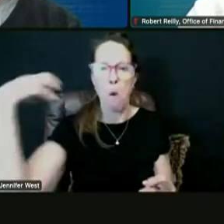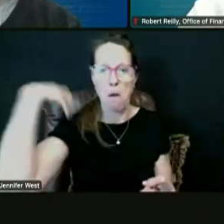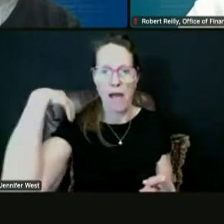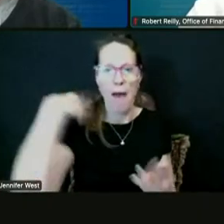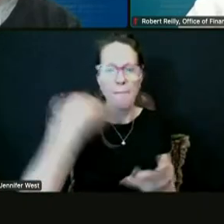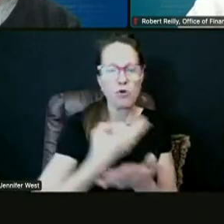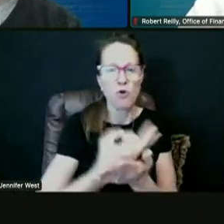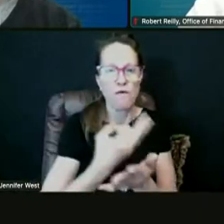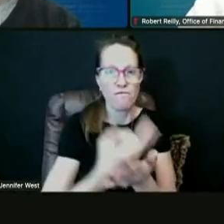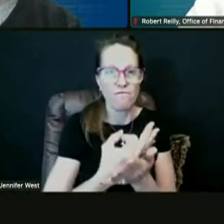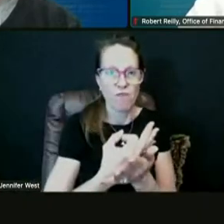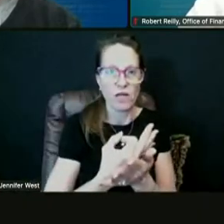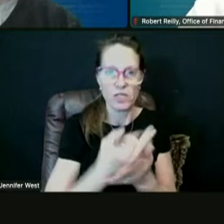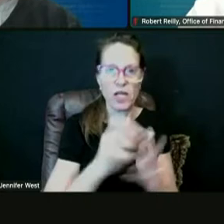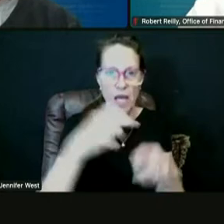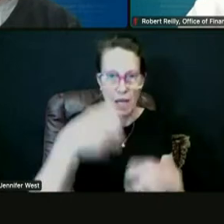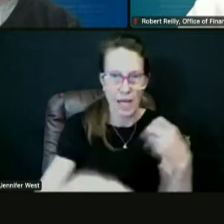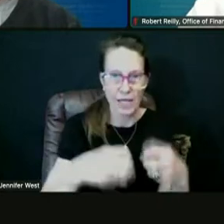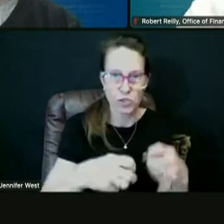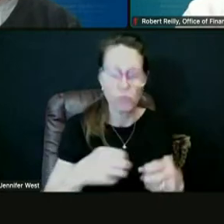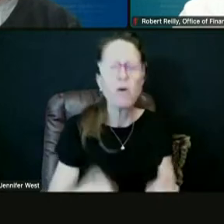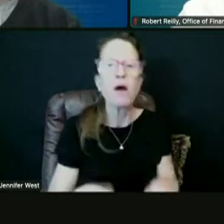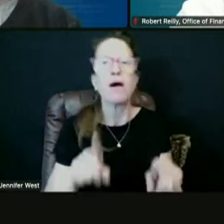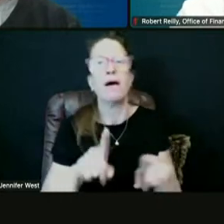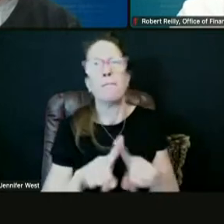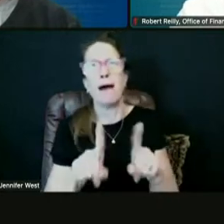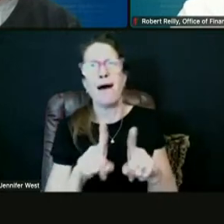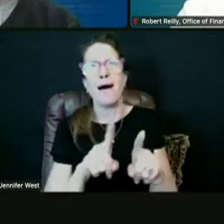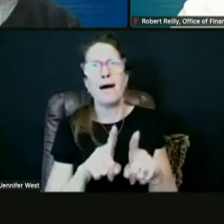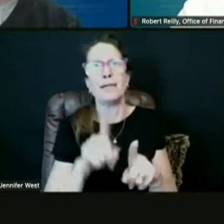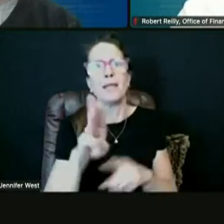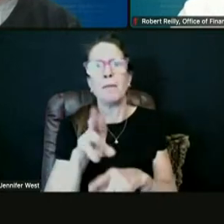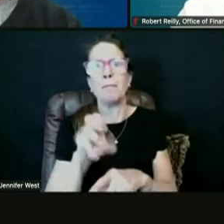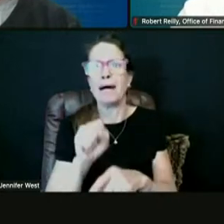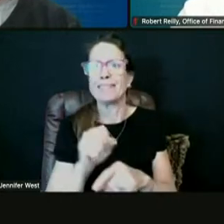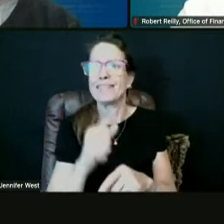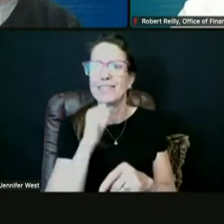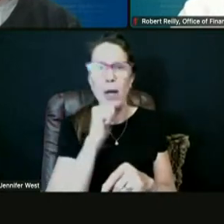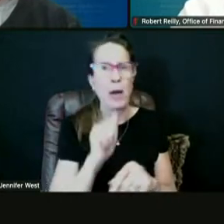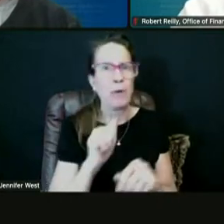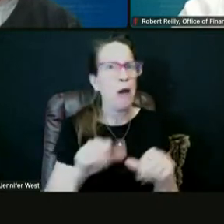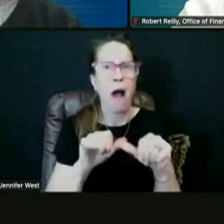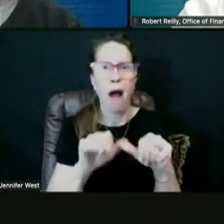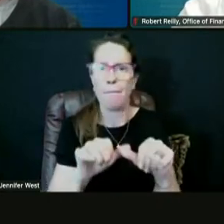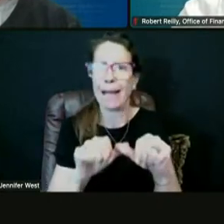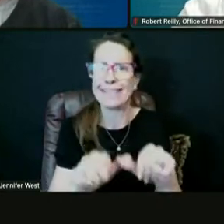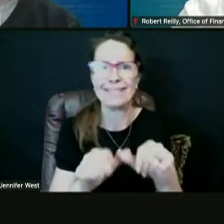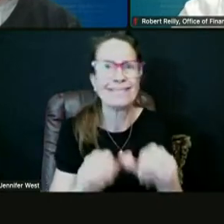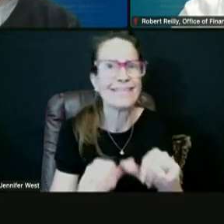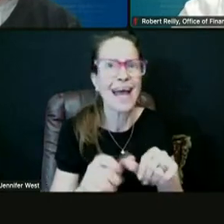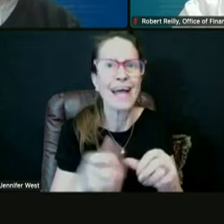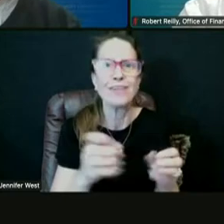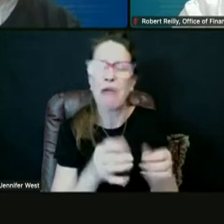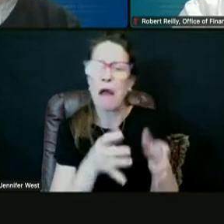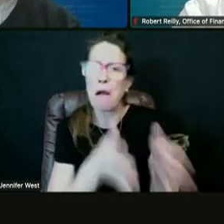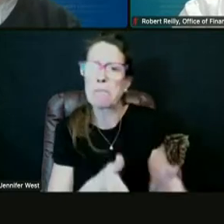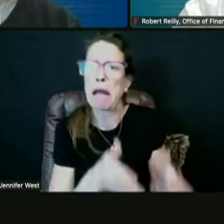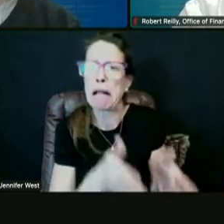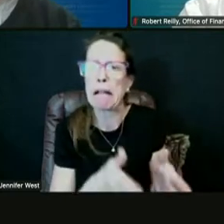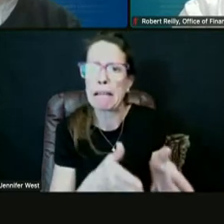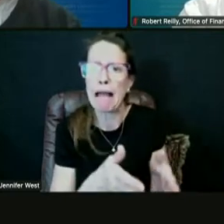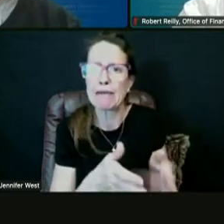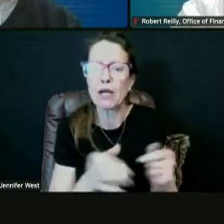our students to and from school, are not being maintained. In fact, they're actually somewhat neglected. There is the bus that picks